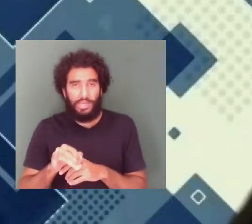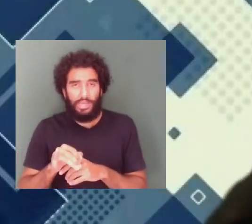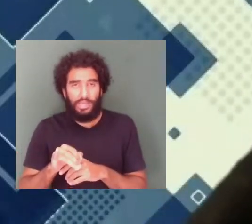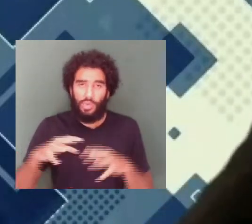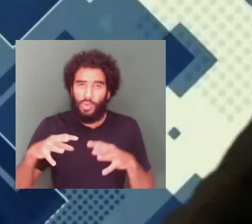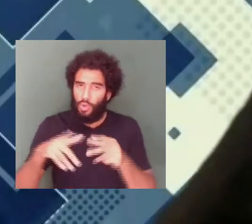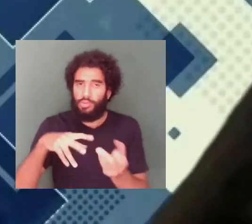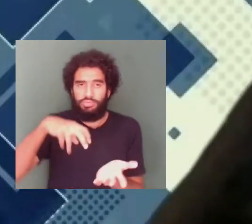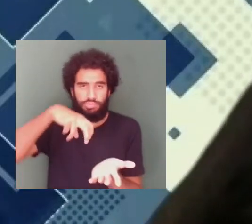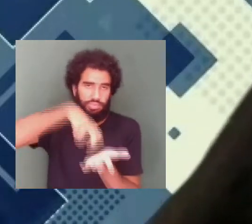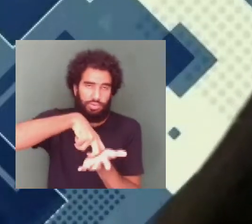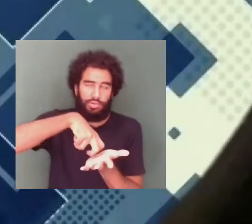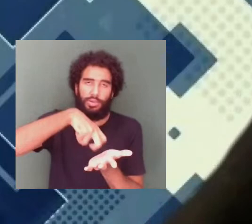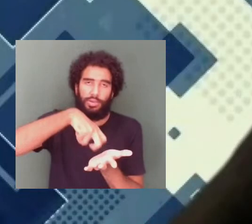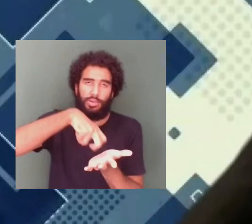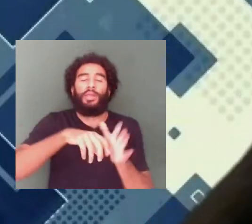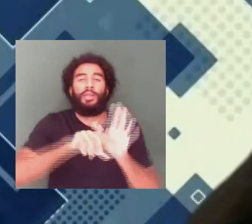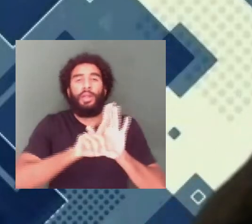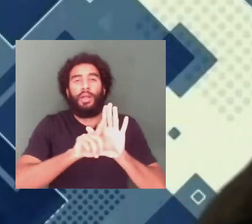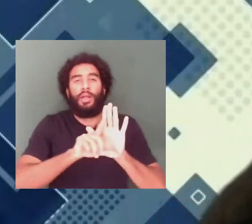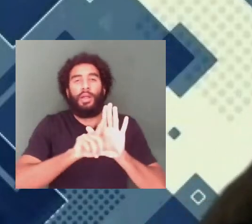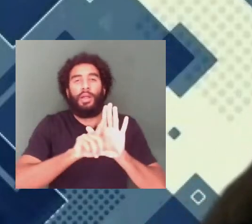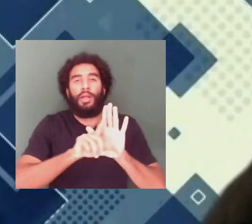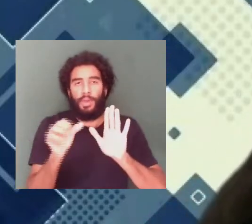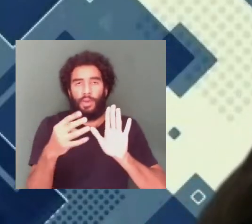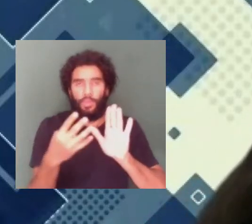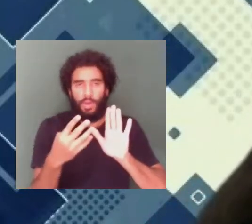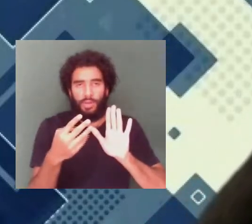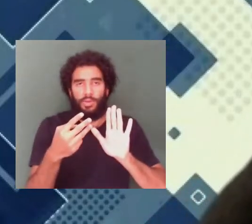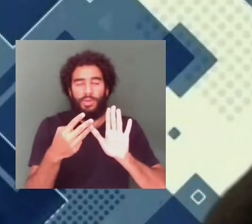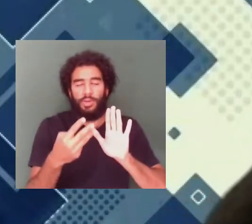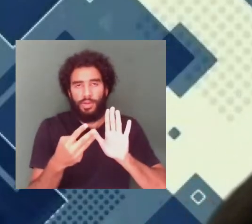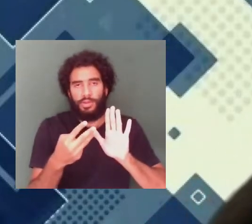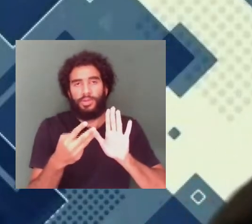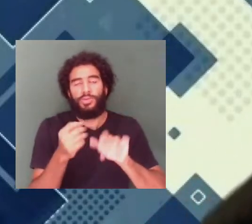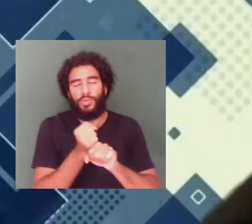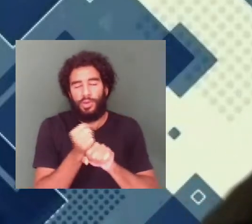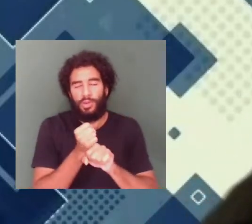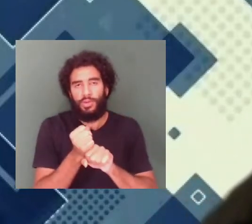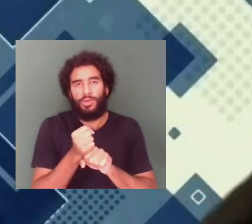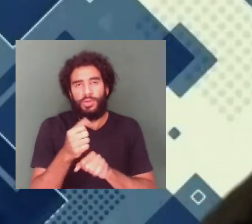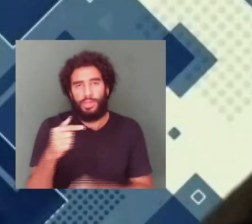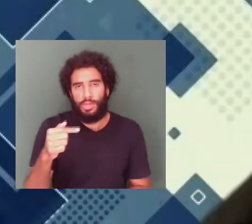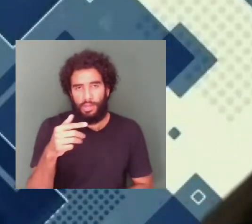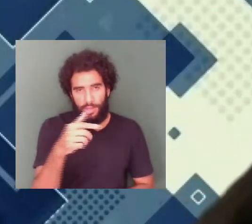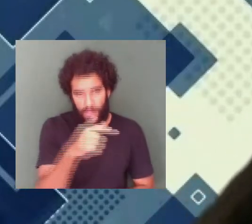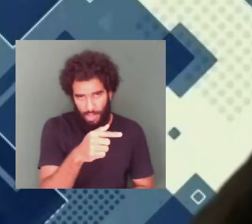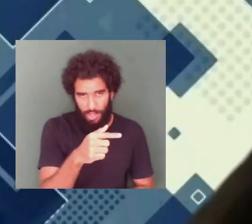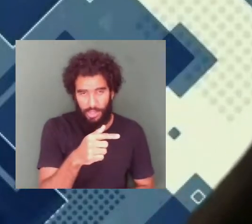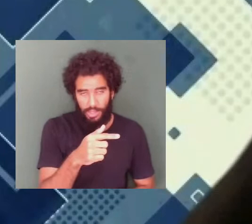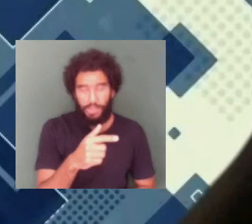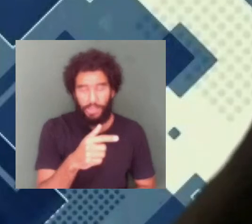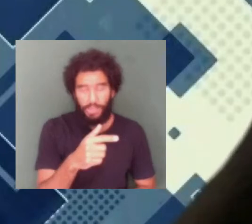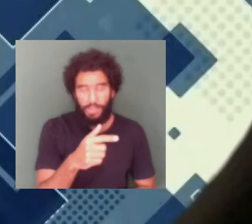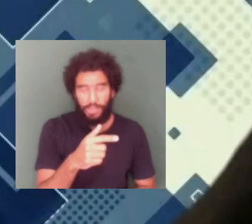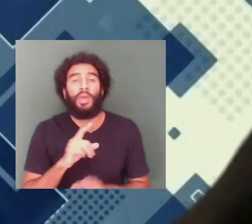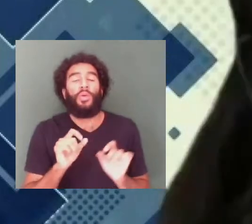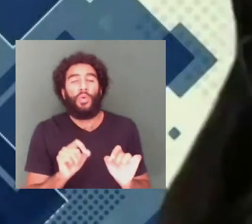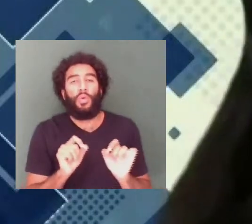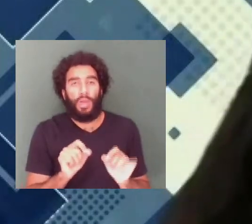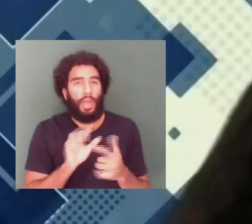everyone who is considered as an infractor is subject to the penalty foreseen by